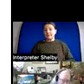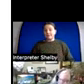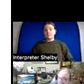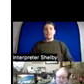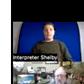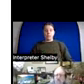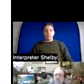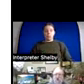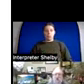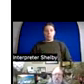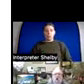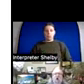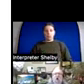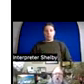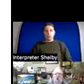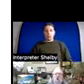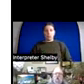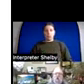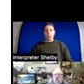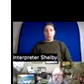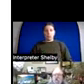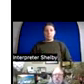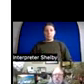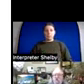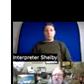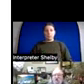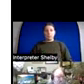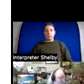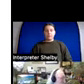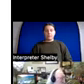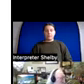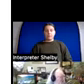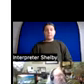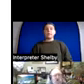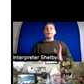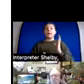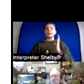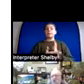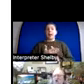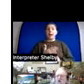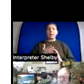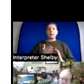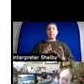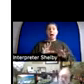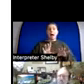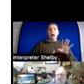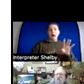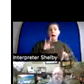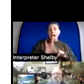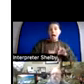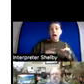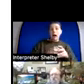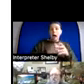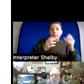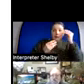take into account longer or shorter sequences of data etc um others feed